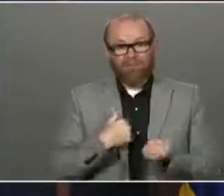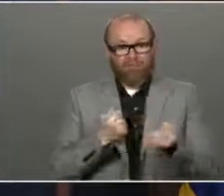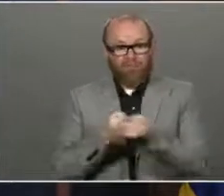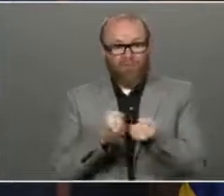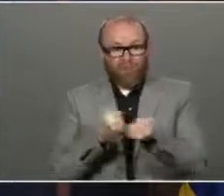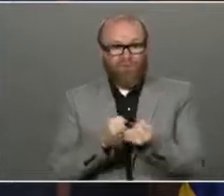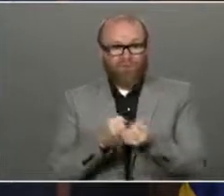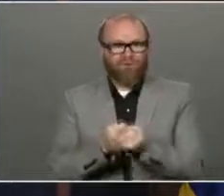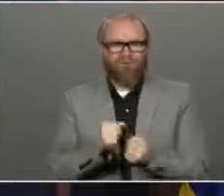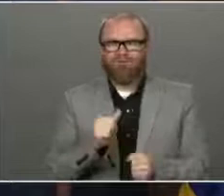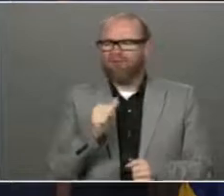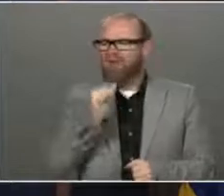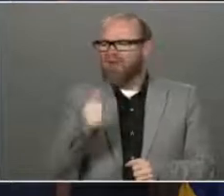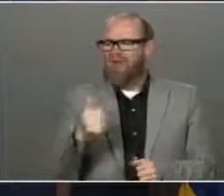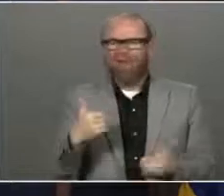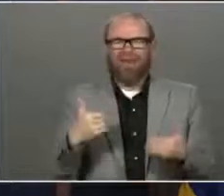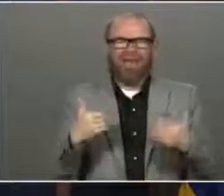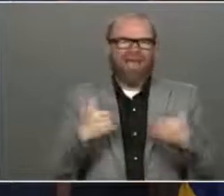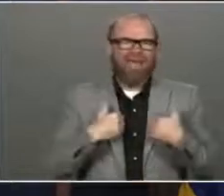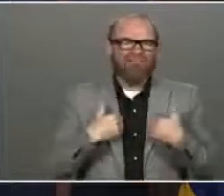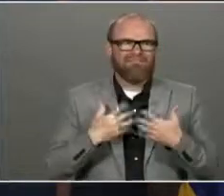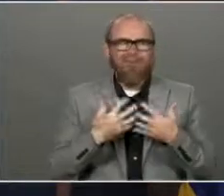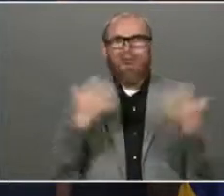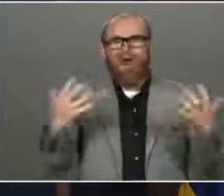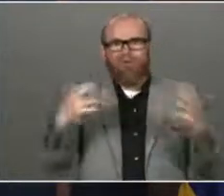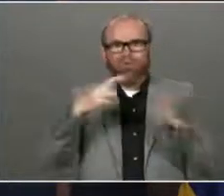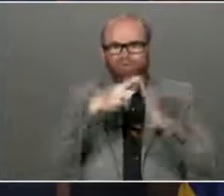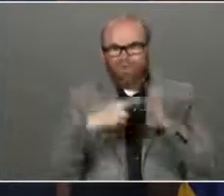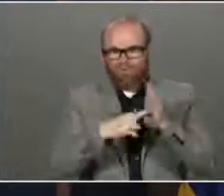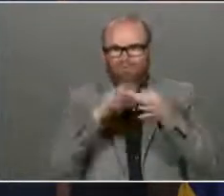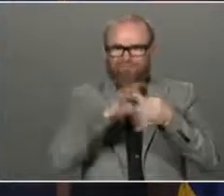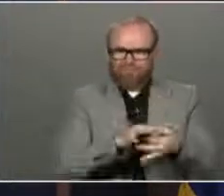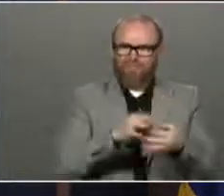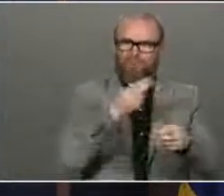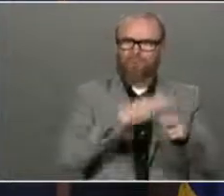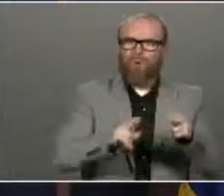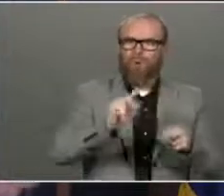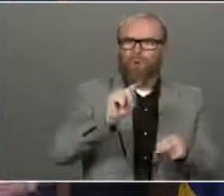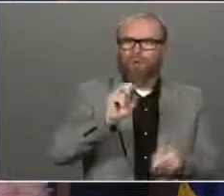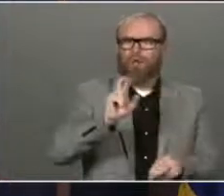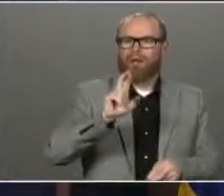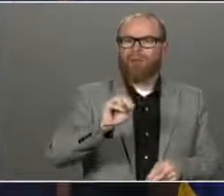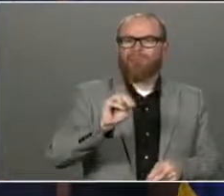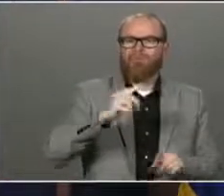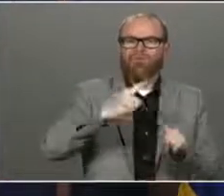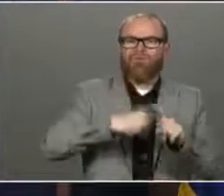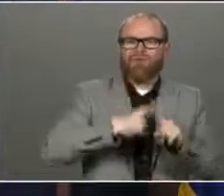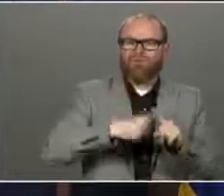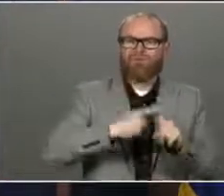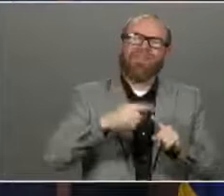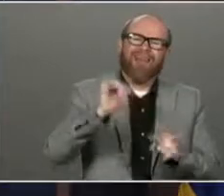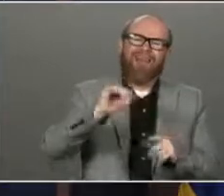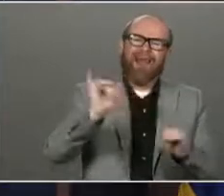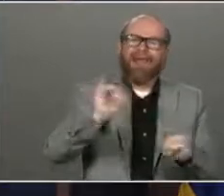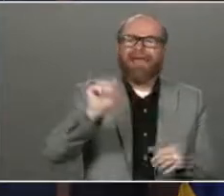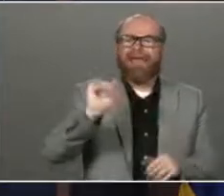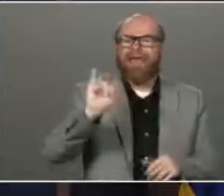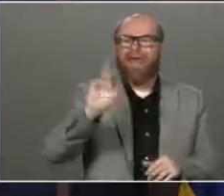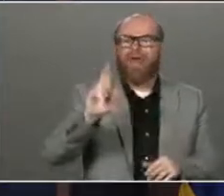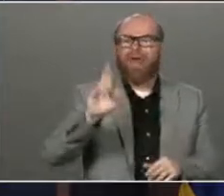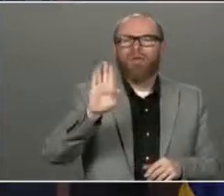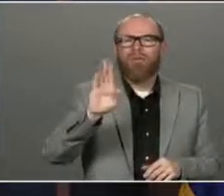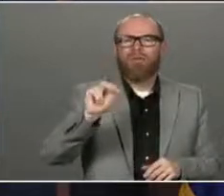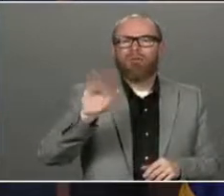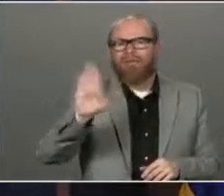of not having any rules at all around short-term rentals. I'm on the record for that, but I